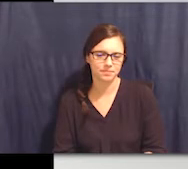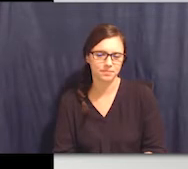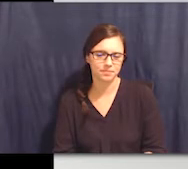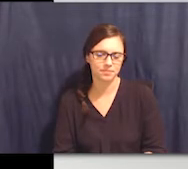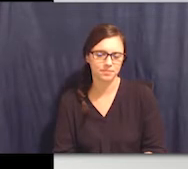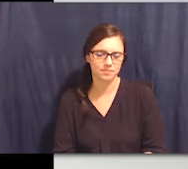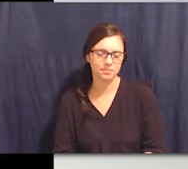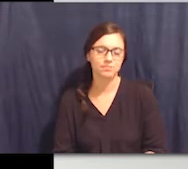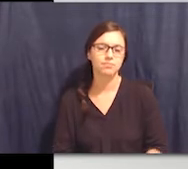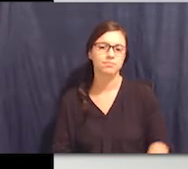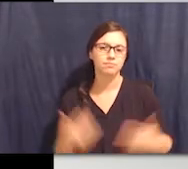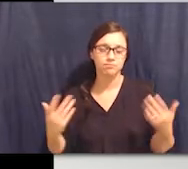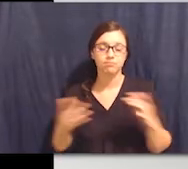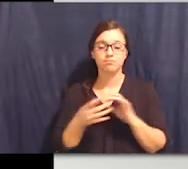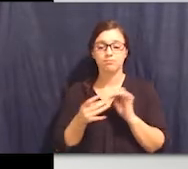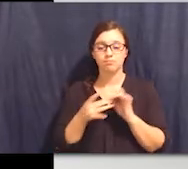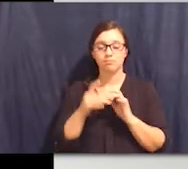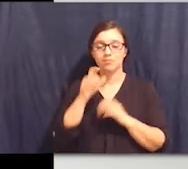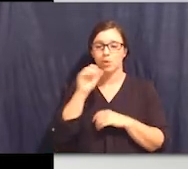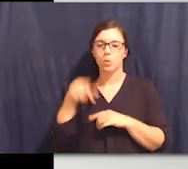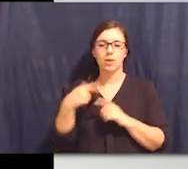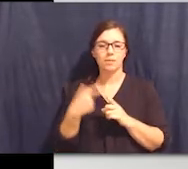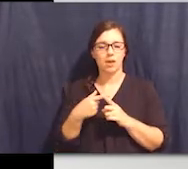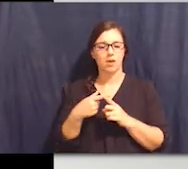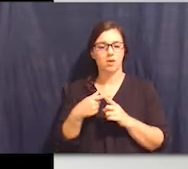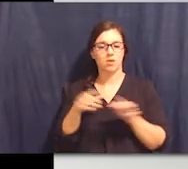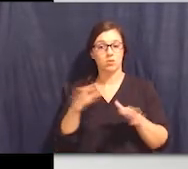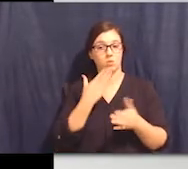So we talk not just about how well they're doing